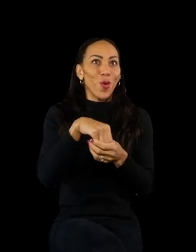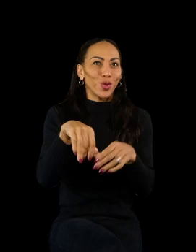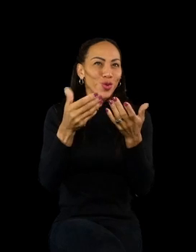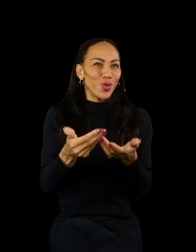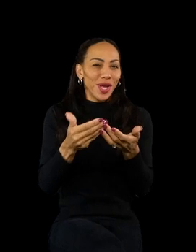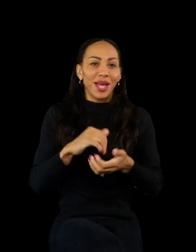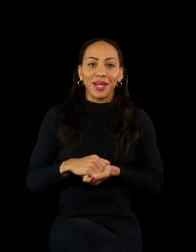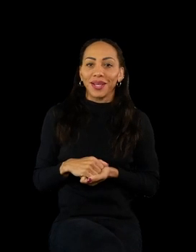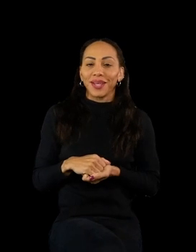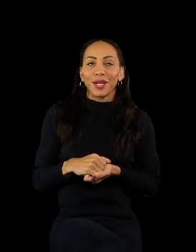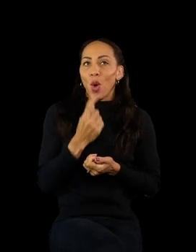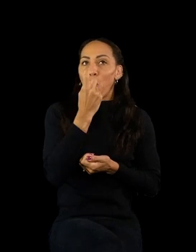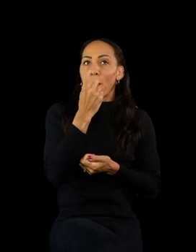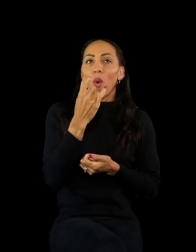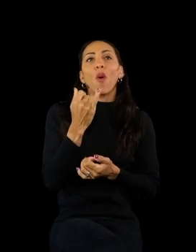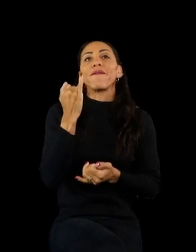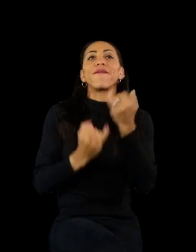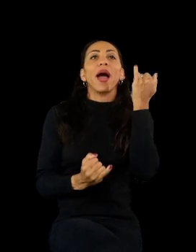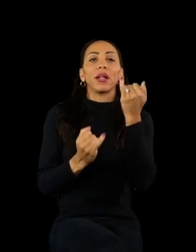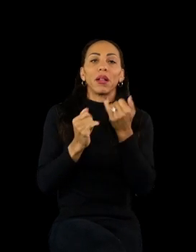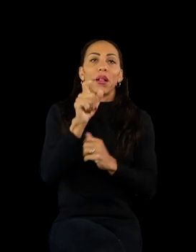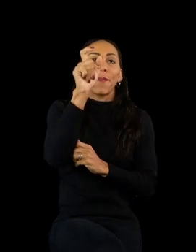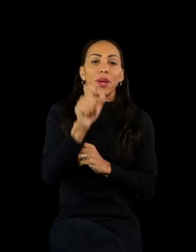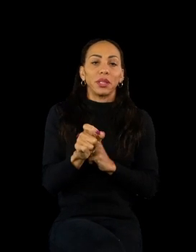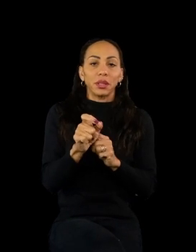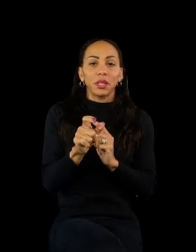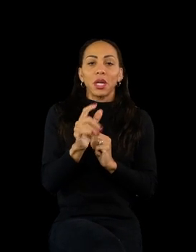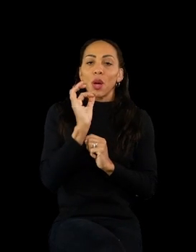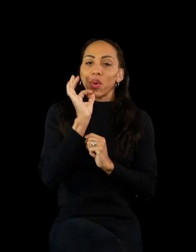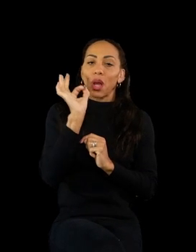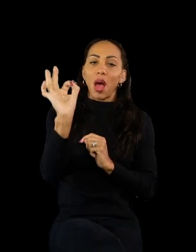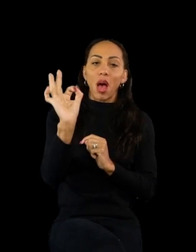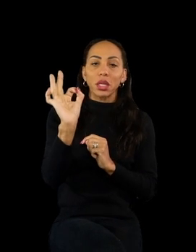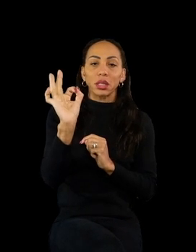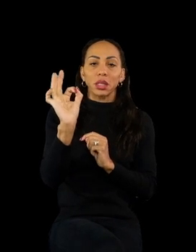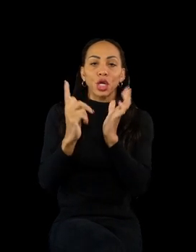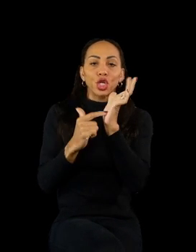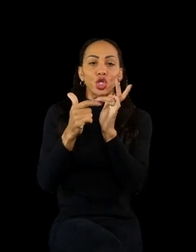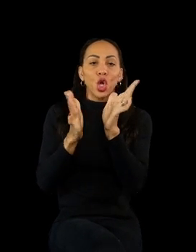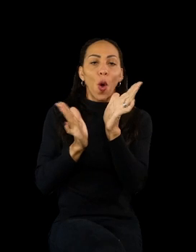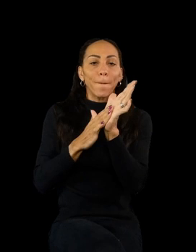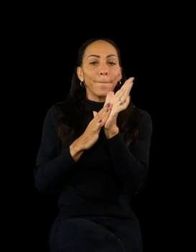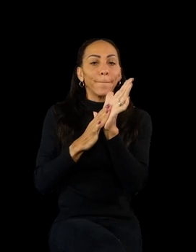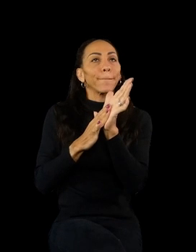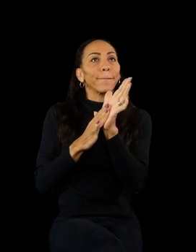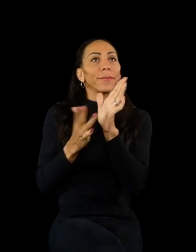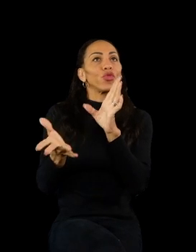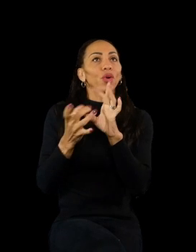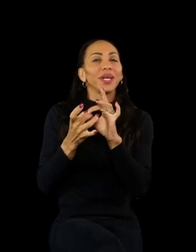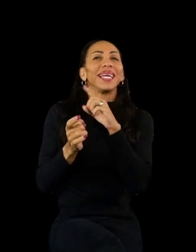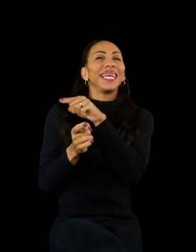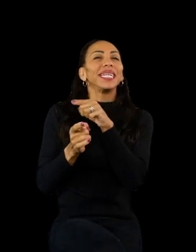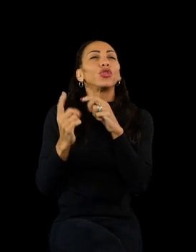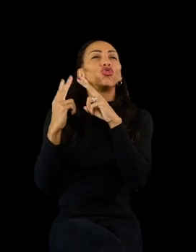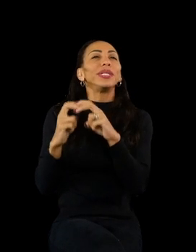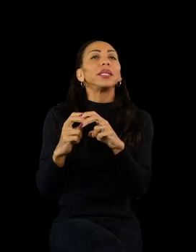have you on board today. We're going to go one more final participant. I'd like to ask Tom to say a quick hello from Tom,